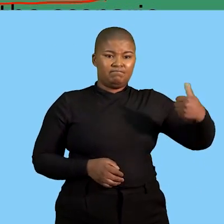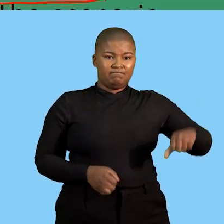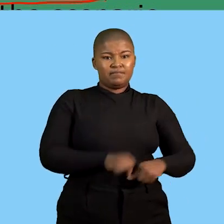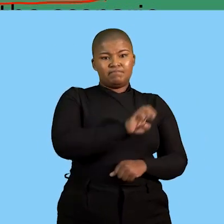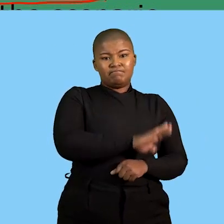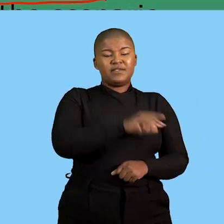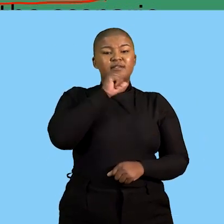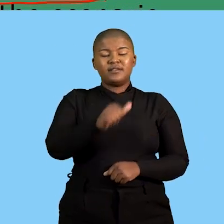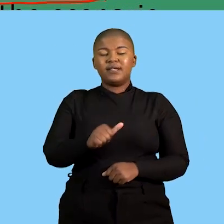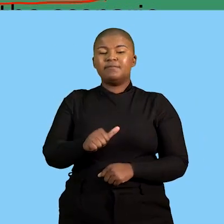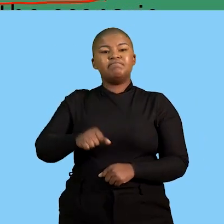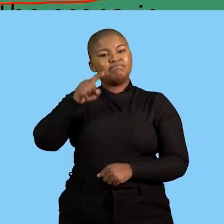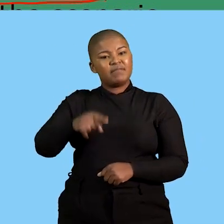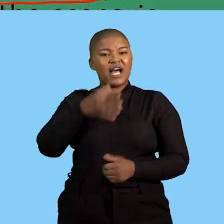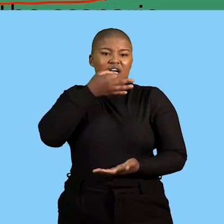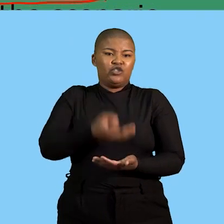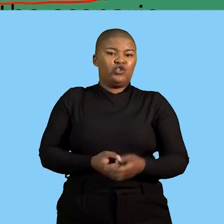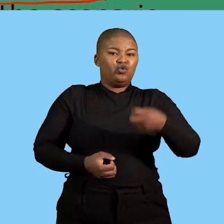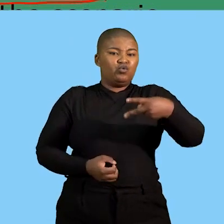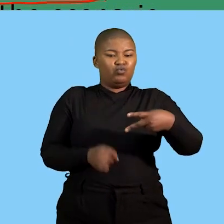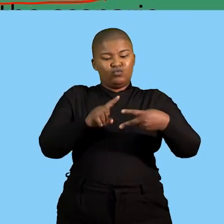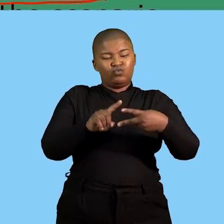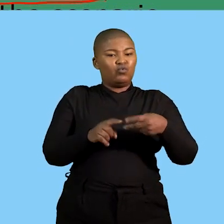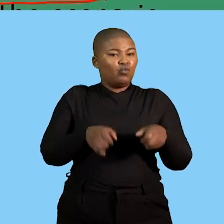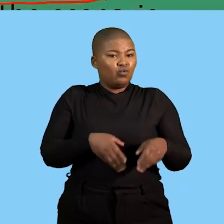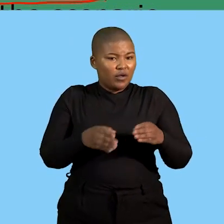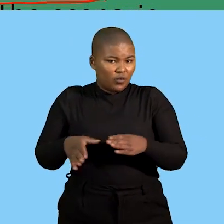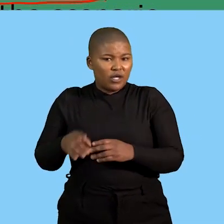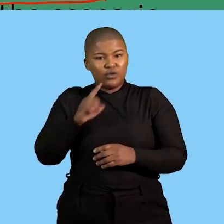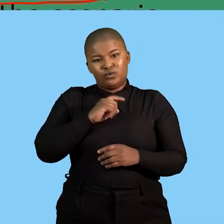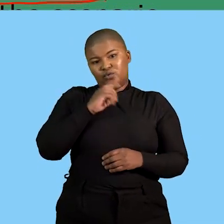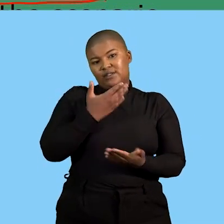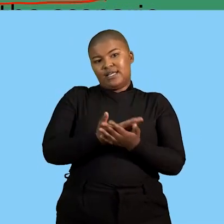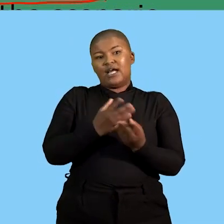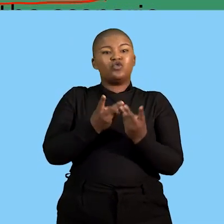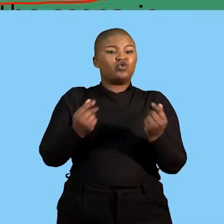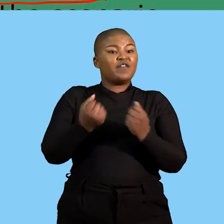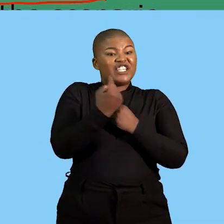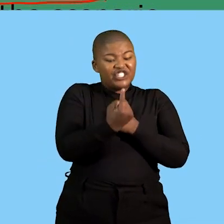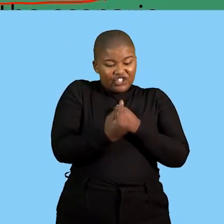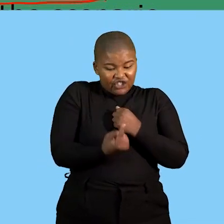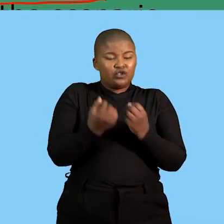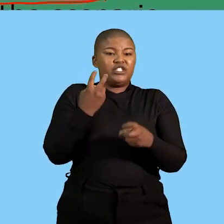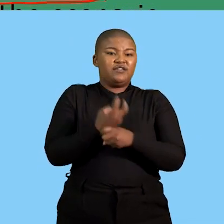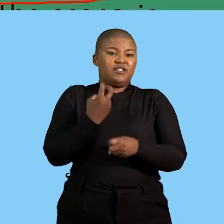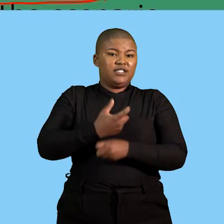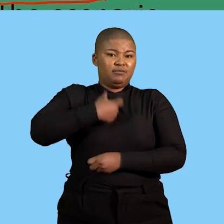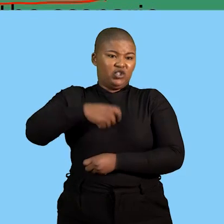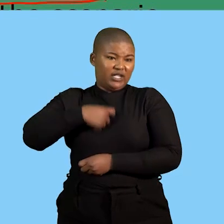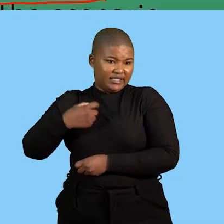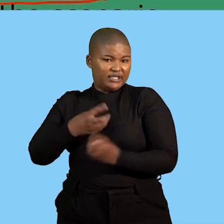two strategies that Leletu Shuttle Service can use to deal with each type of difficult